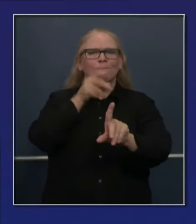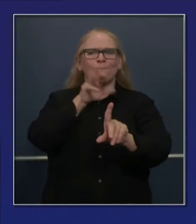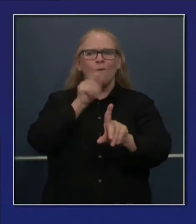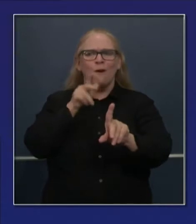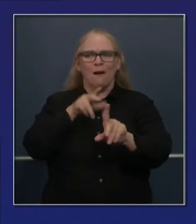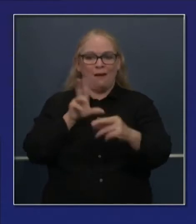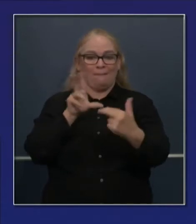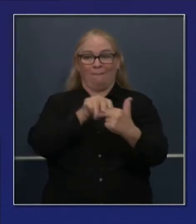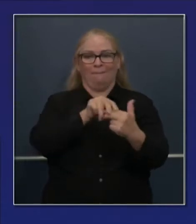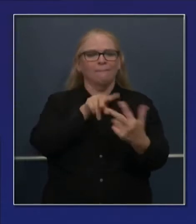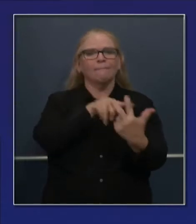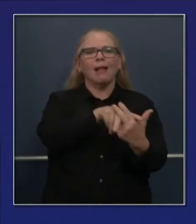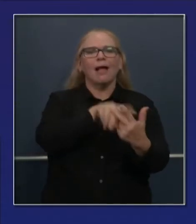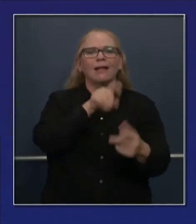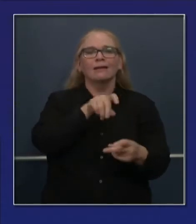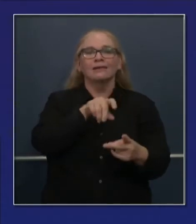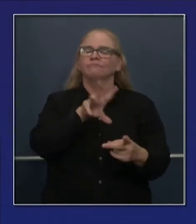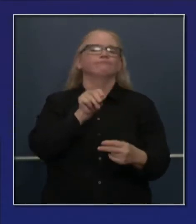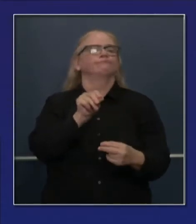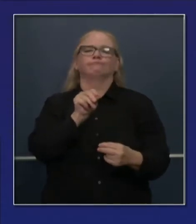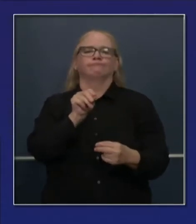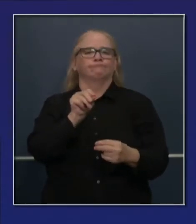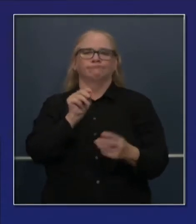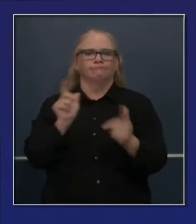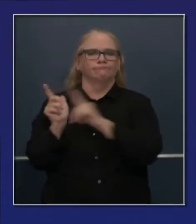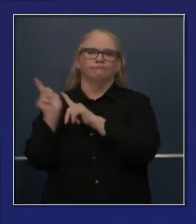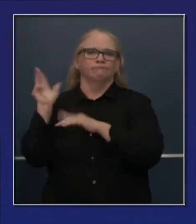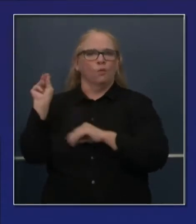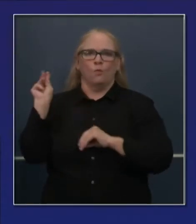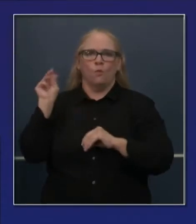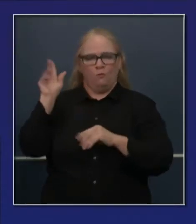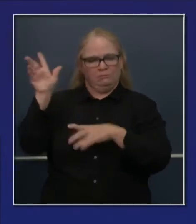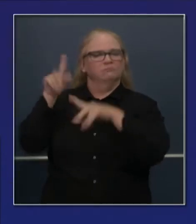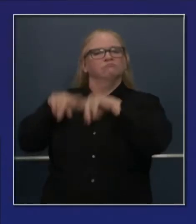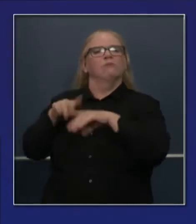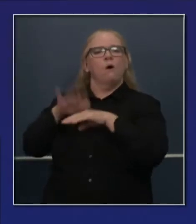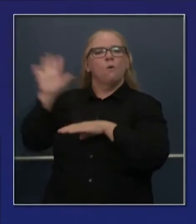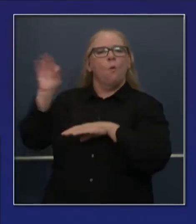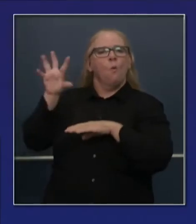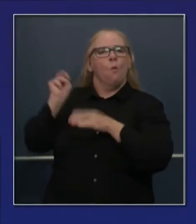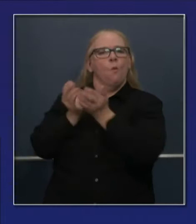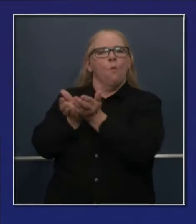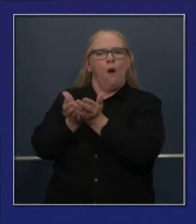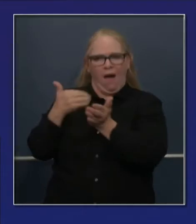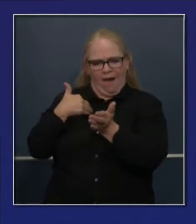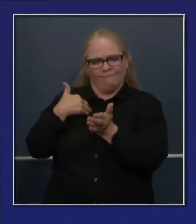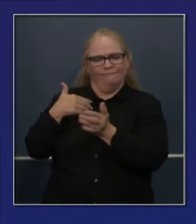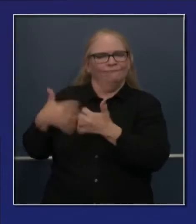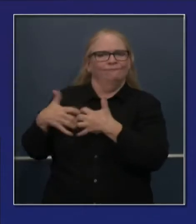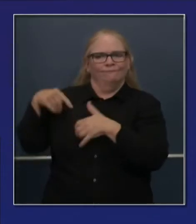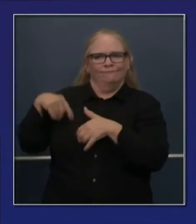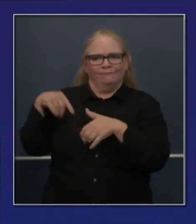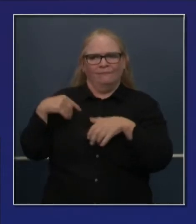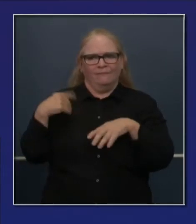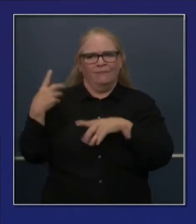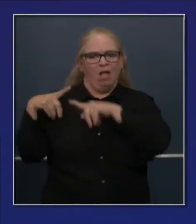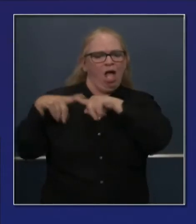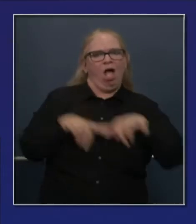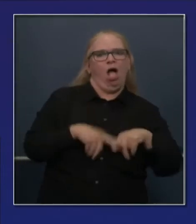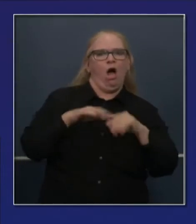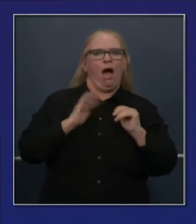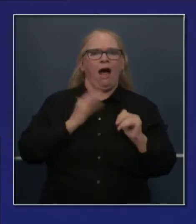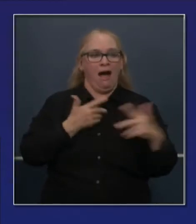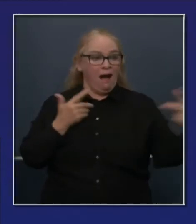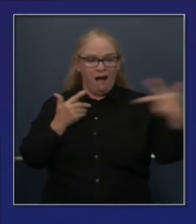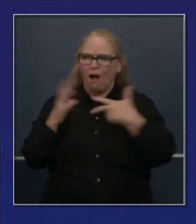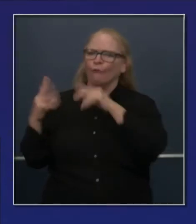second to none in the United States, that comes in and out of the state of California. This is a West Coast port, utilize tremendous amount of energy.